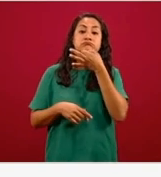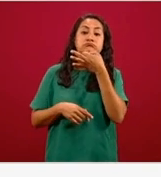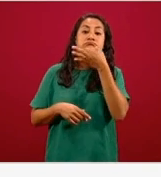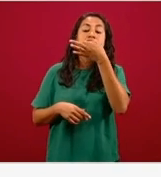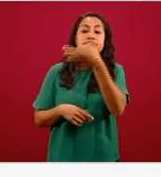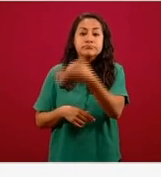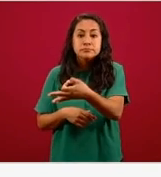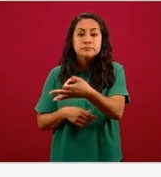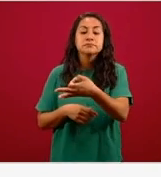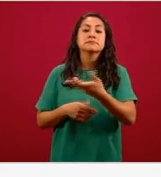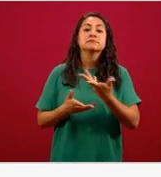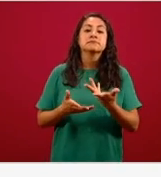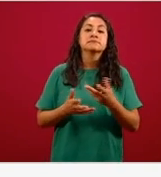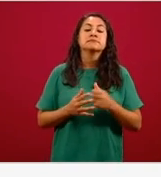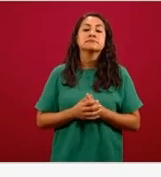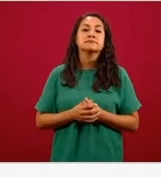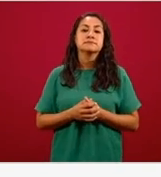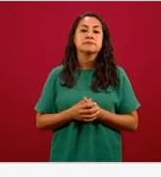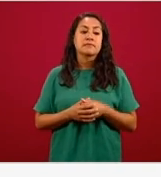13 days,